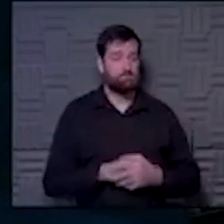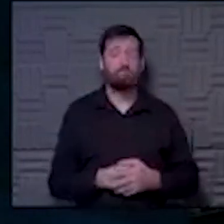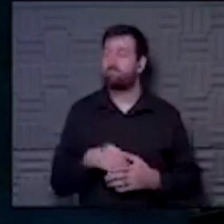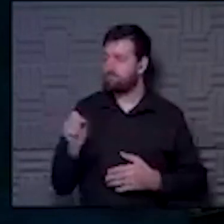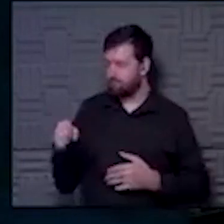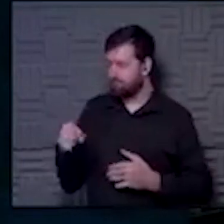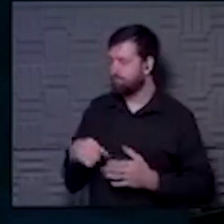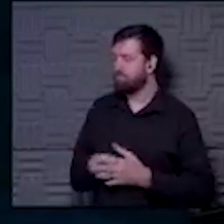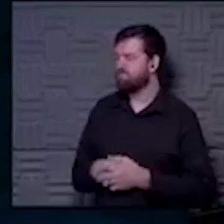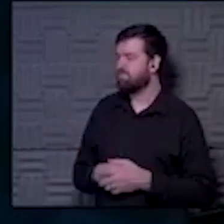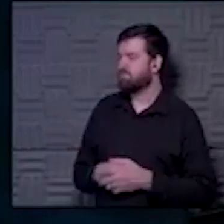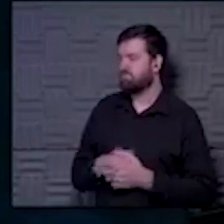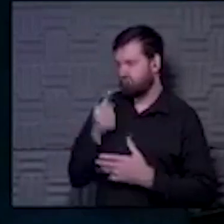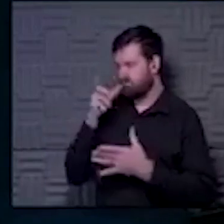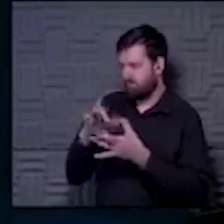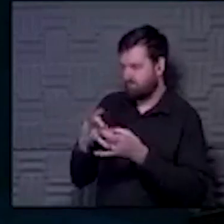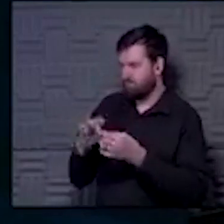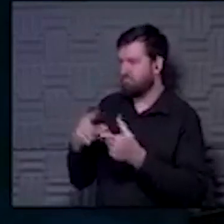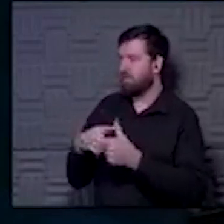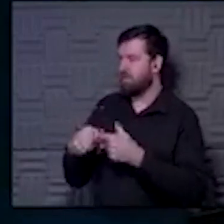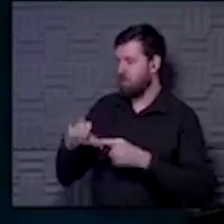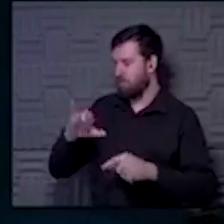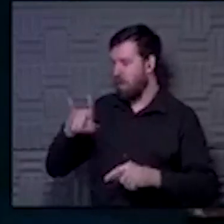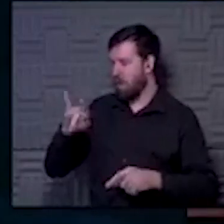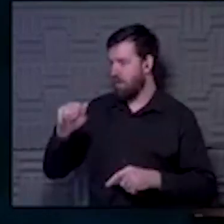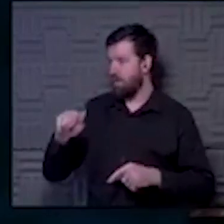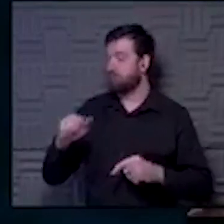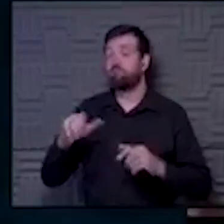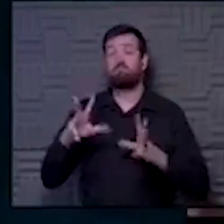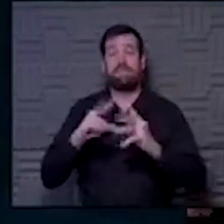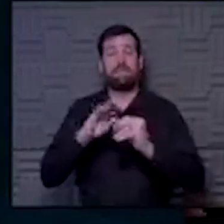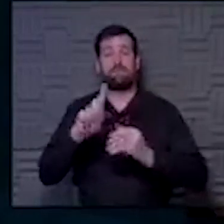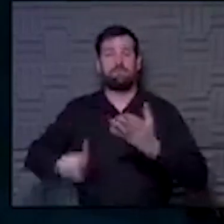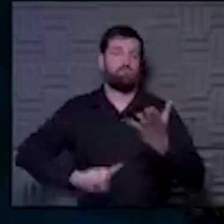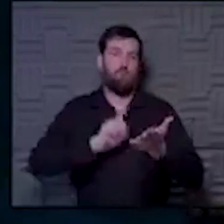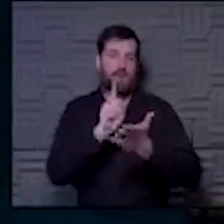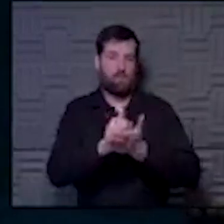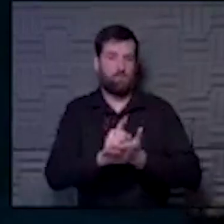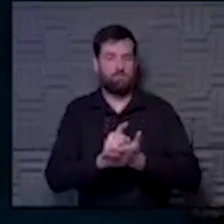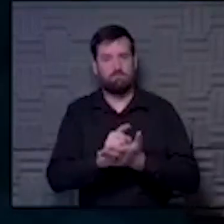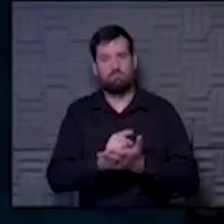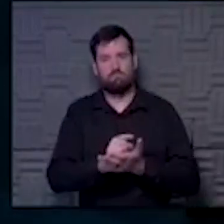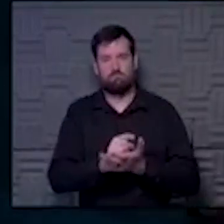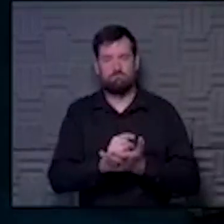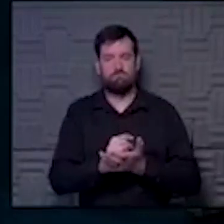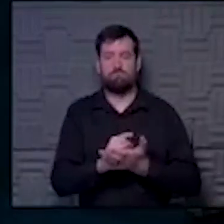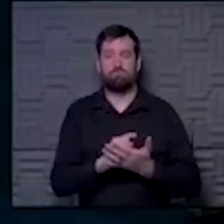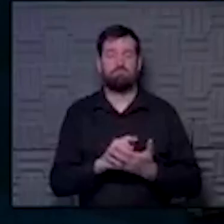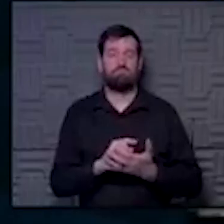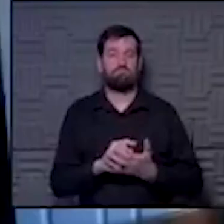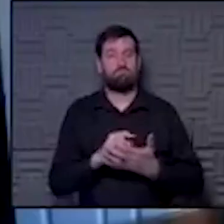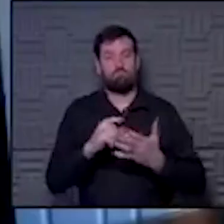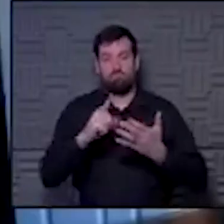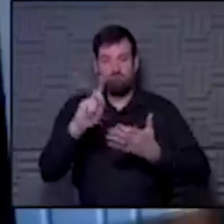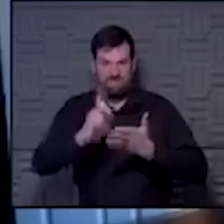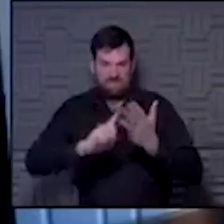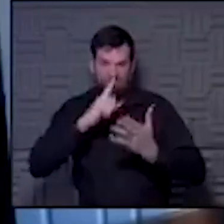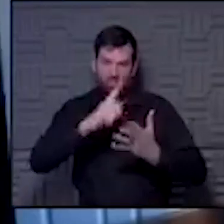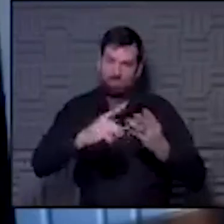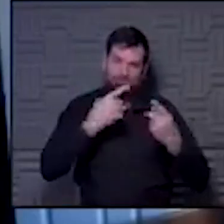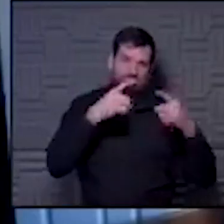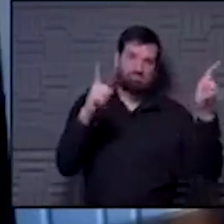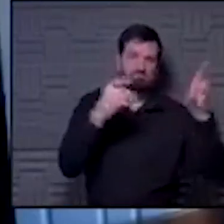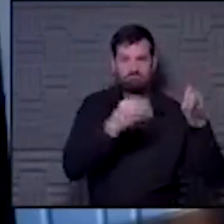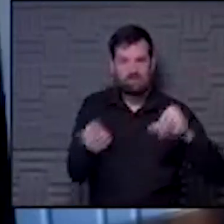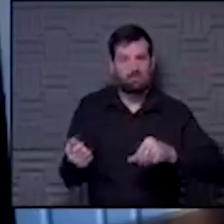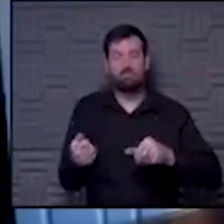so I'll chime in real fast, and Claudia can add in. The meetings last 1 hour, so these are tight meetings. We've designed them to be efficient. They're going to